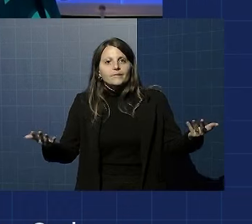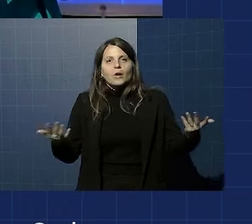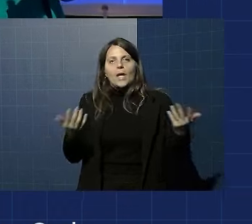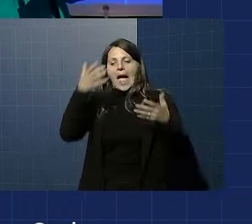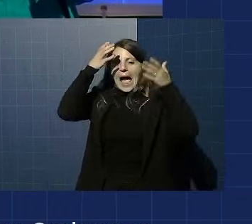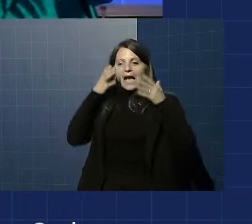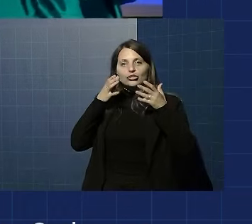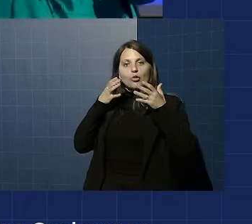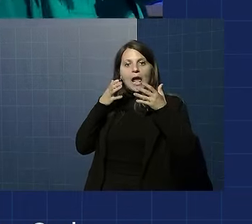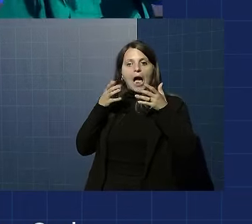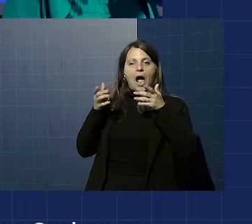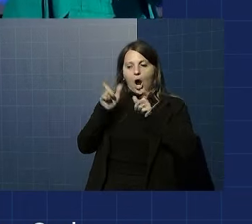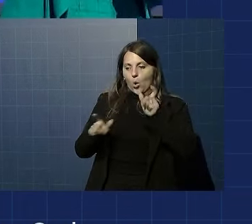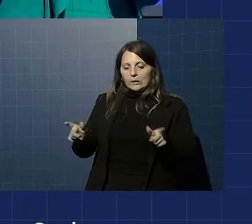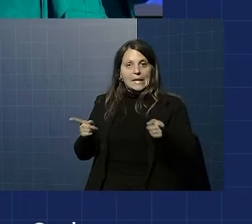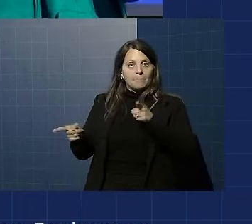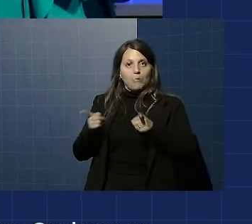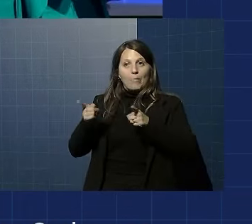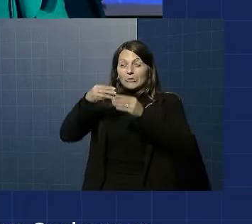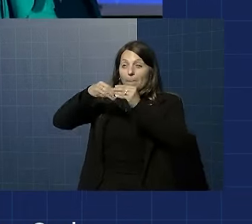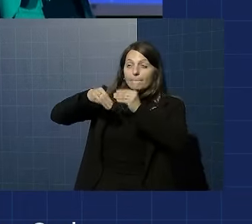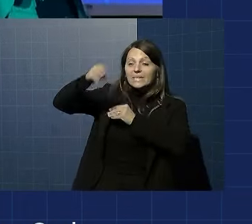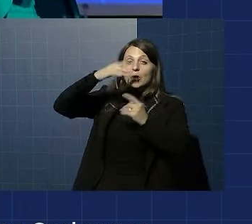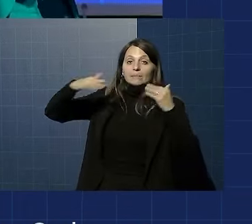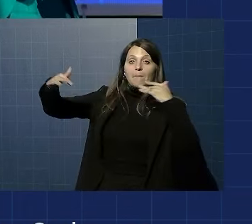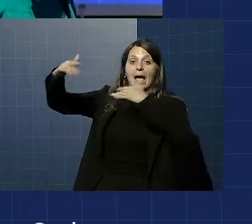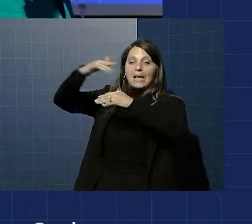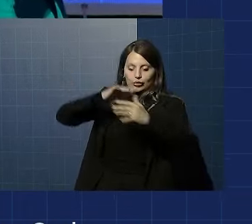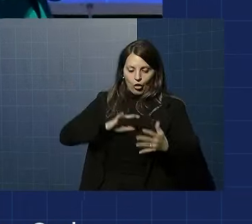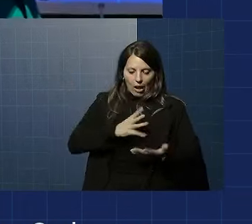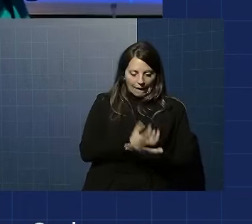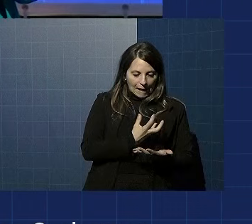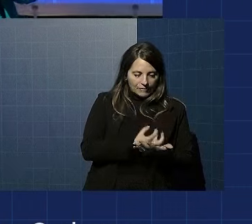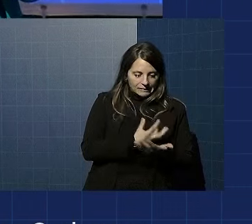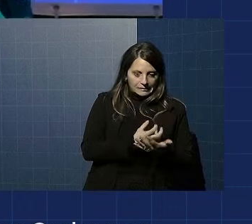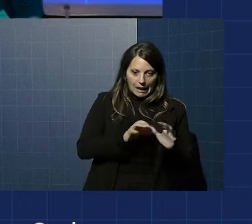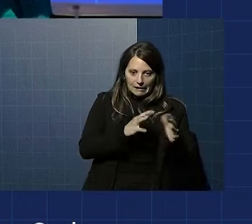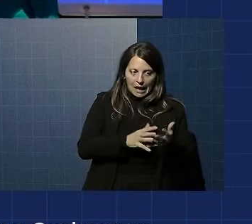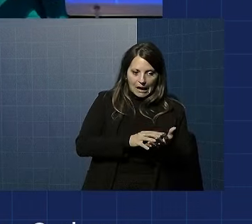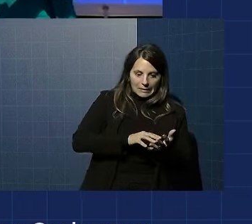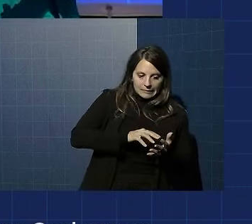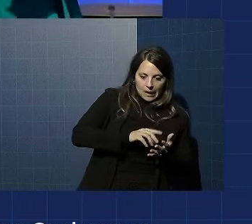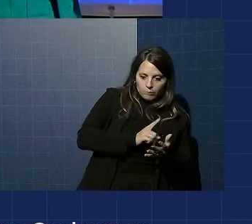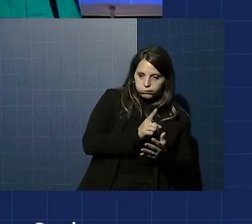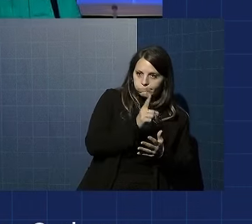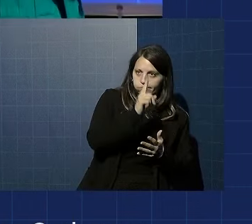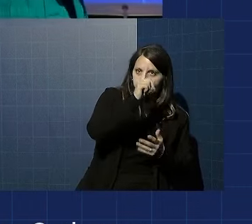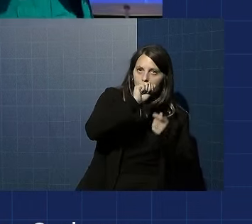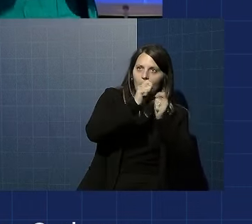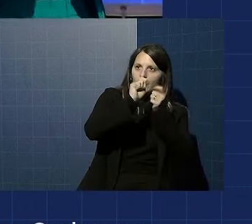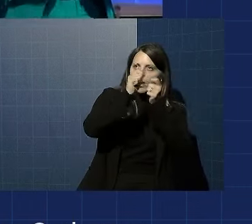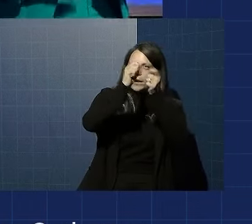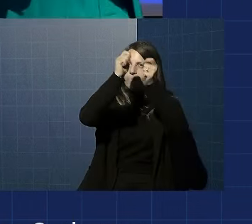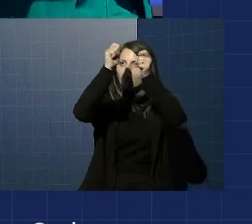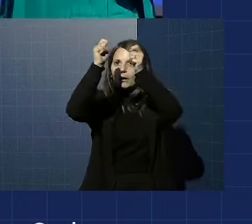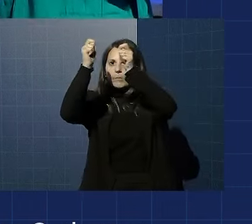on Earth to zero gravity, to a fraction of the gravity we have, back in zero gravity and back to Earth. This is a lot